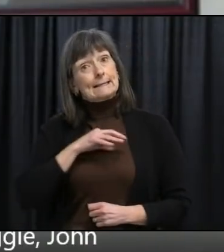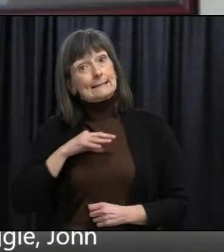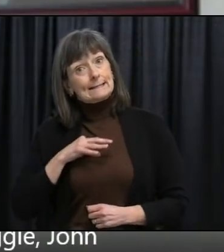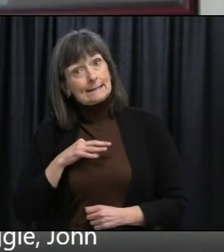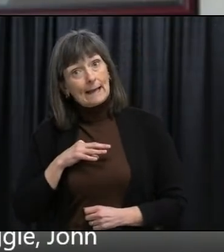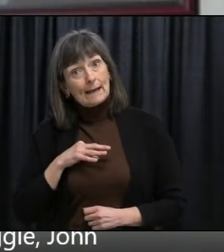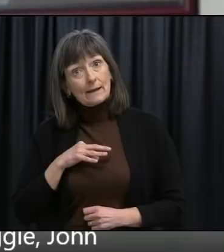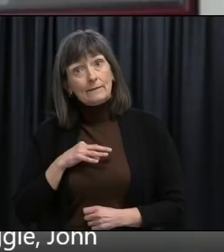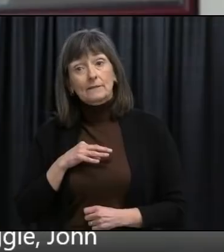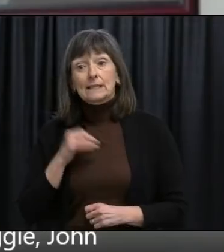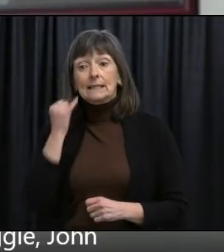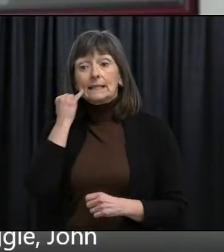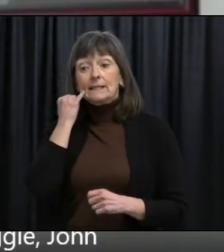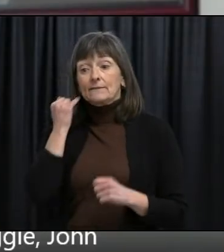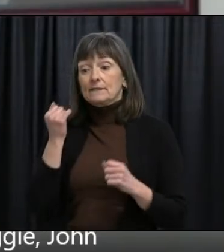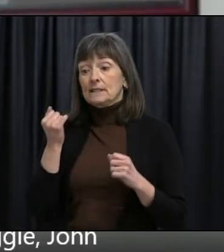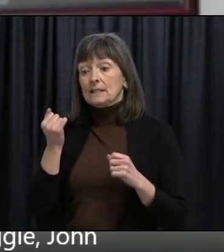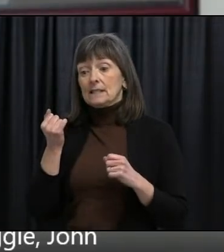at intensive care.